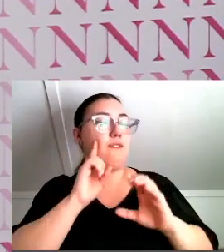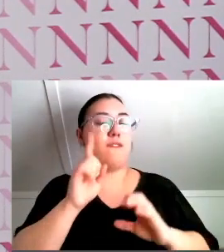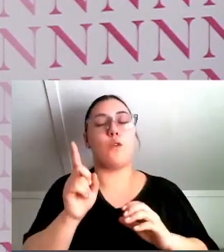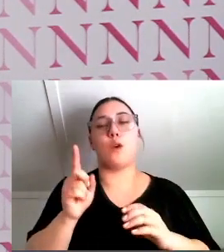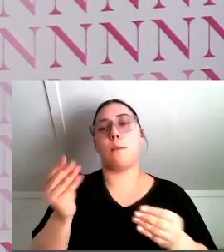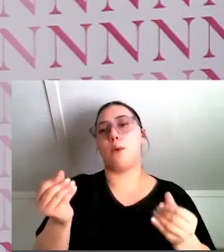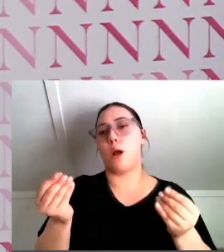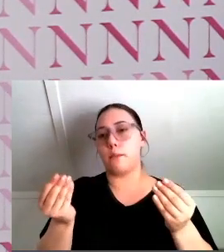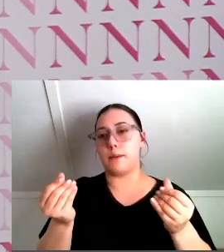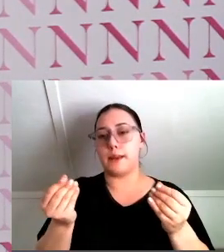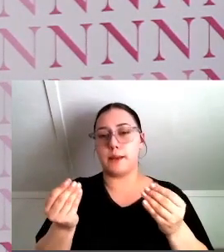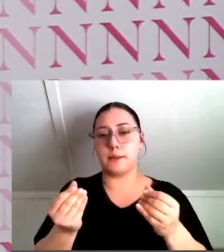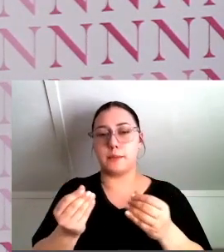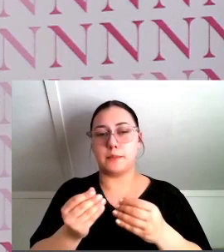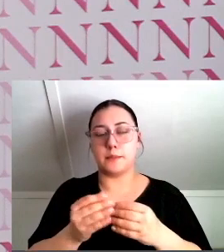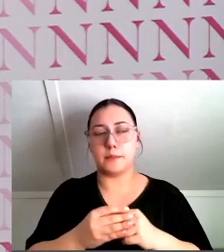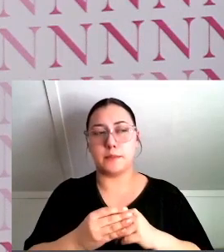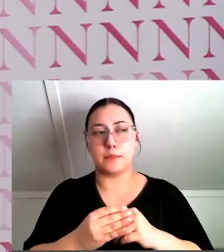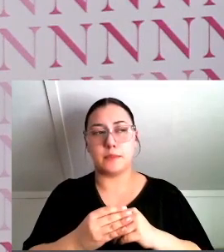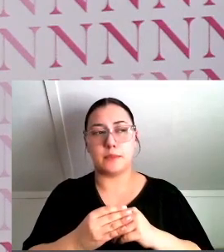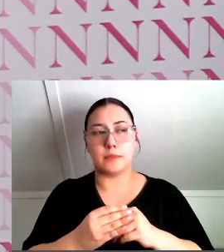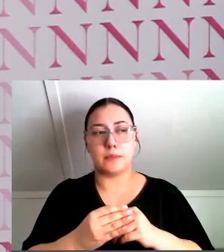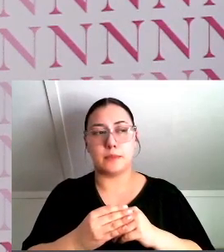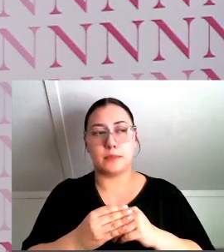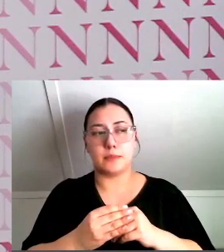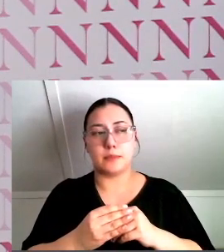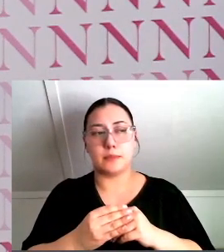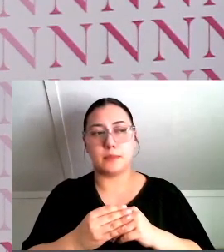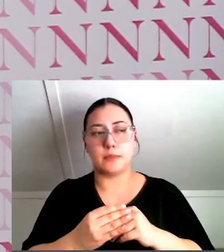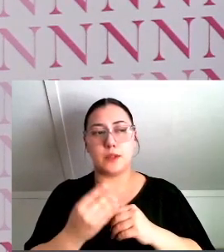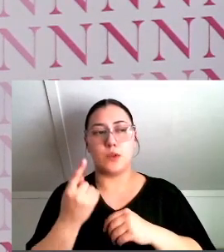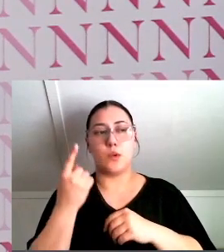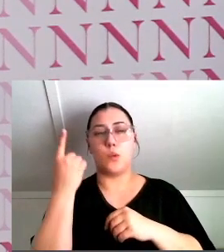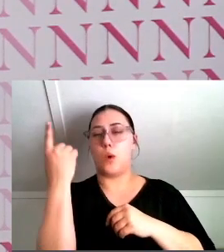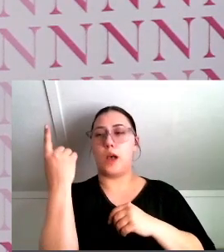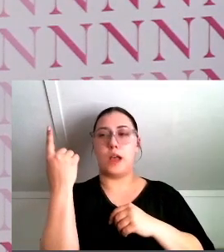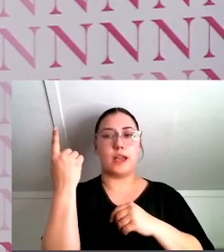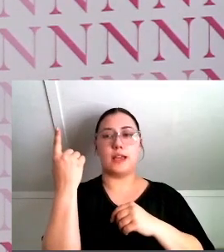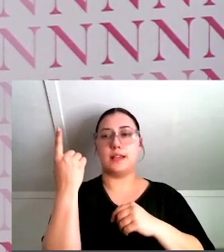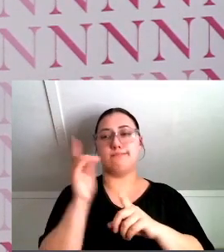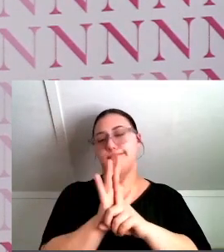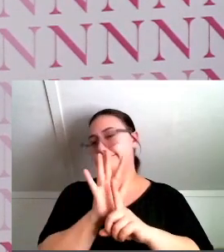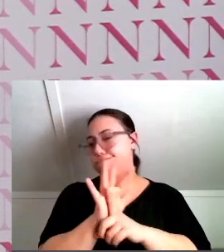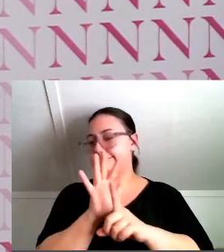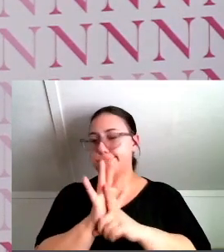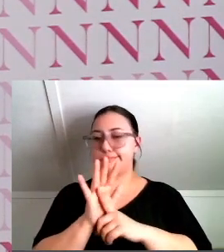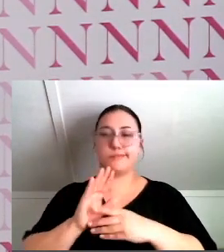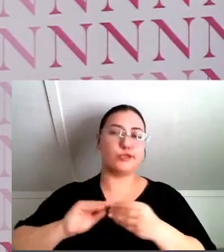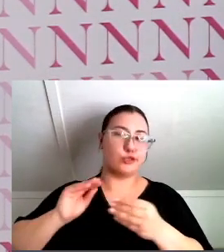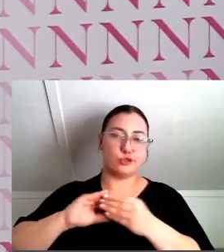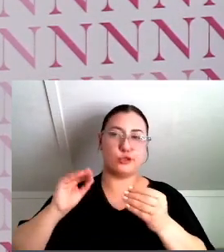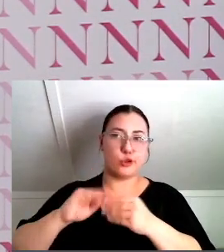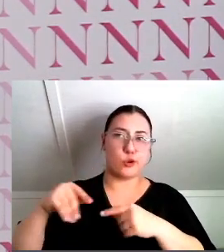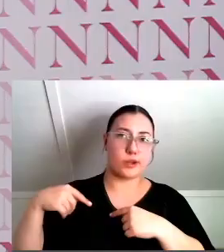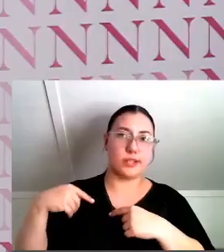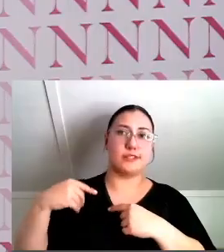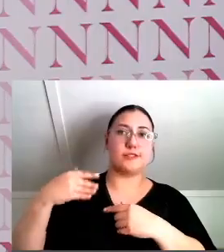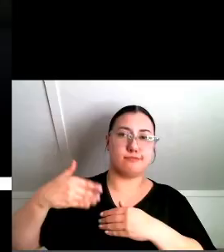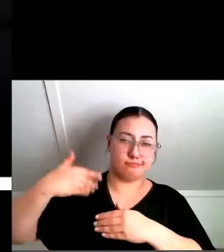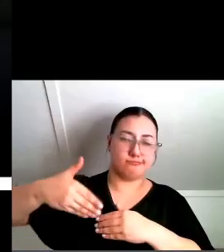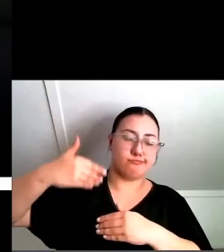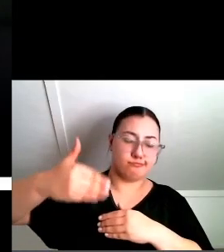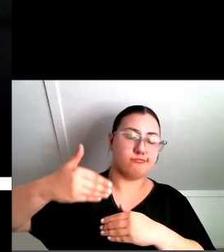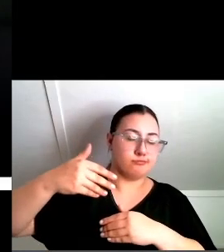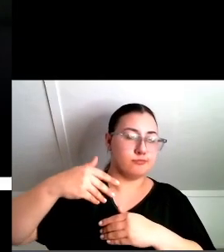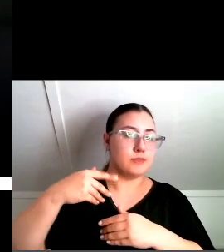One of the sort of prime narratives around this is that when the Hunger for Property, and this is another news